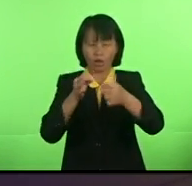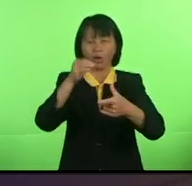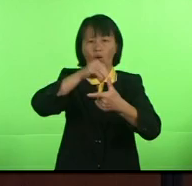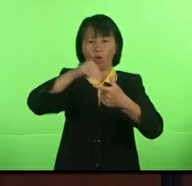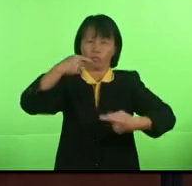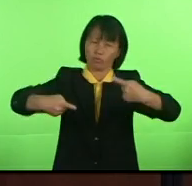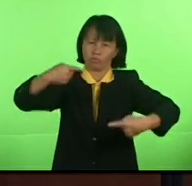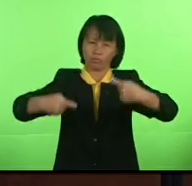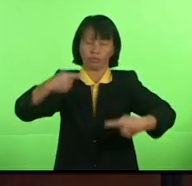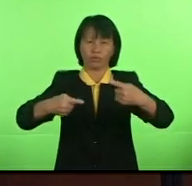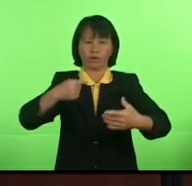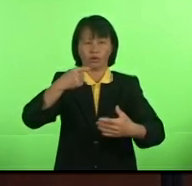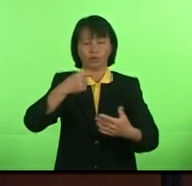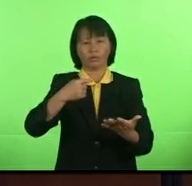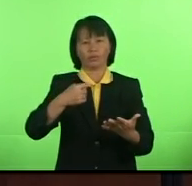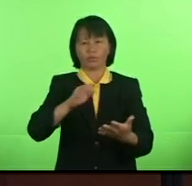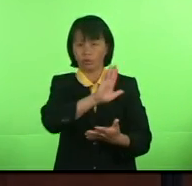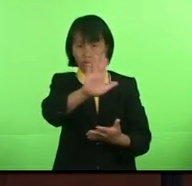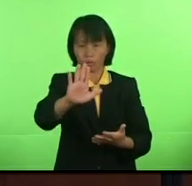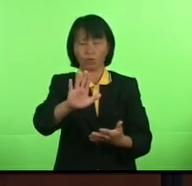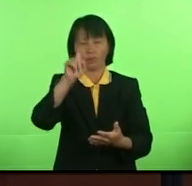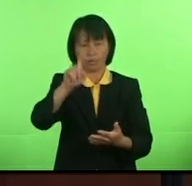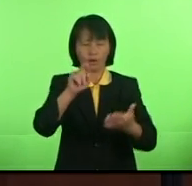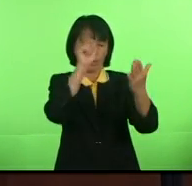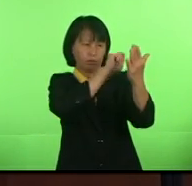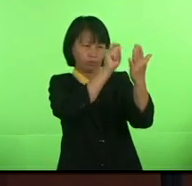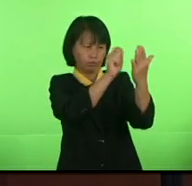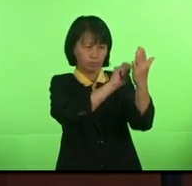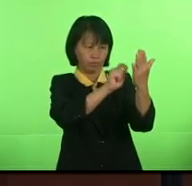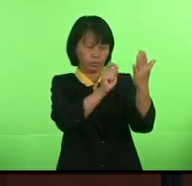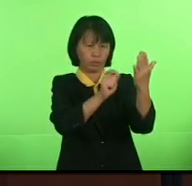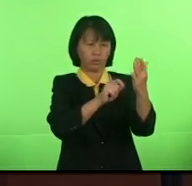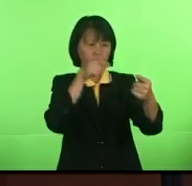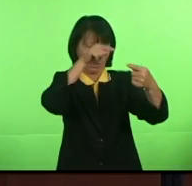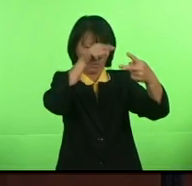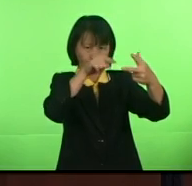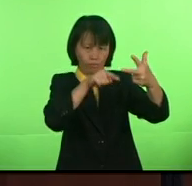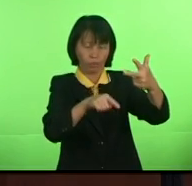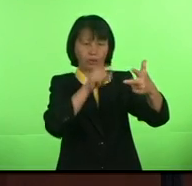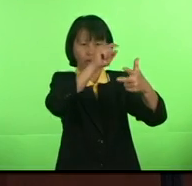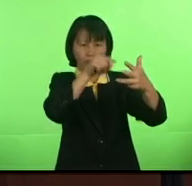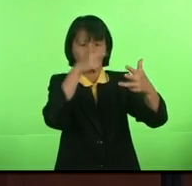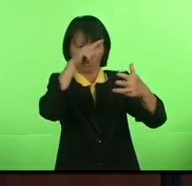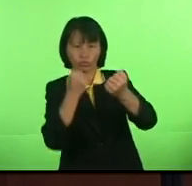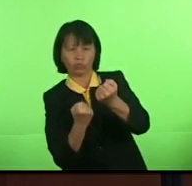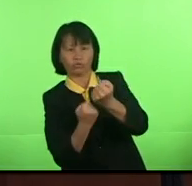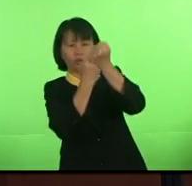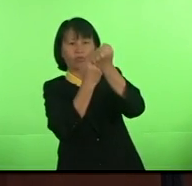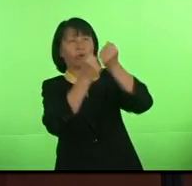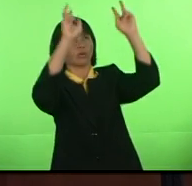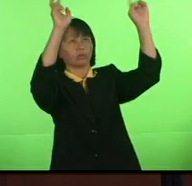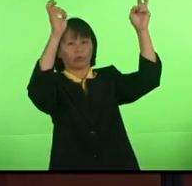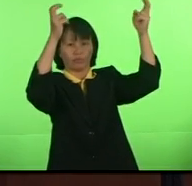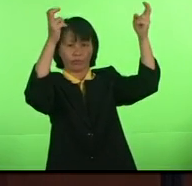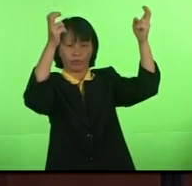argument. In order to do that, you have to list down all your main points here to support your topic